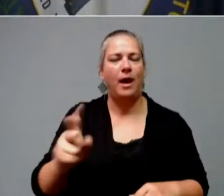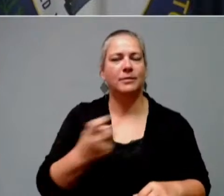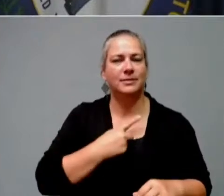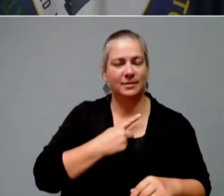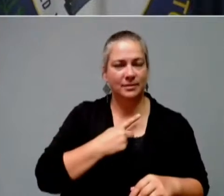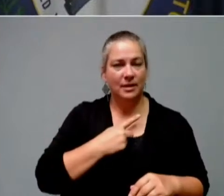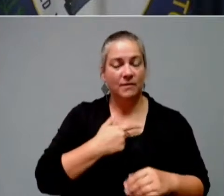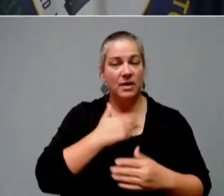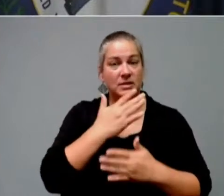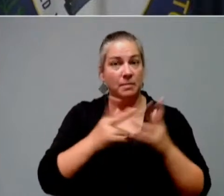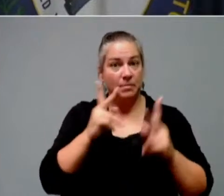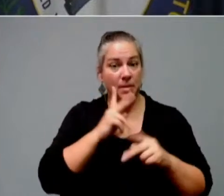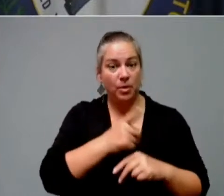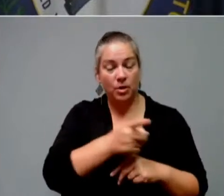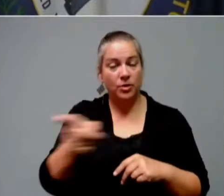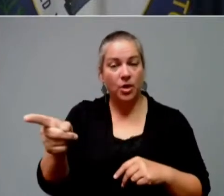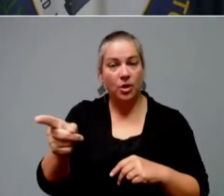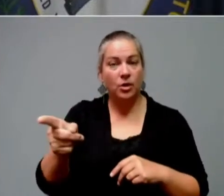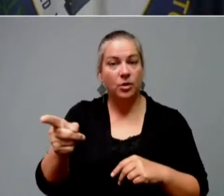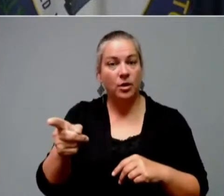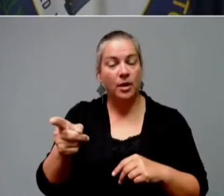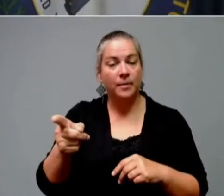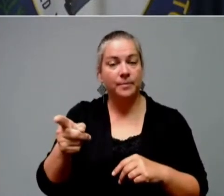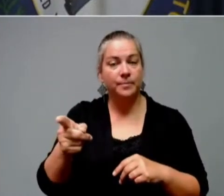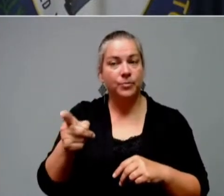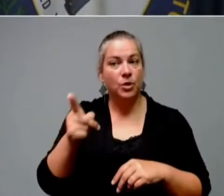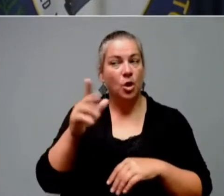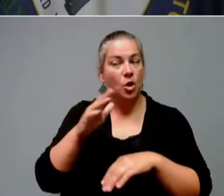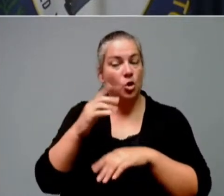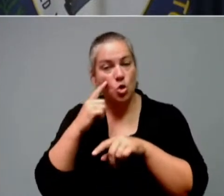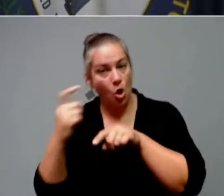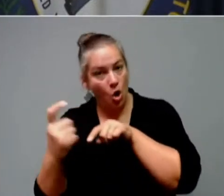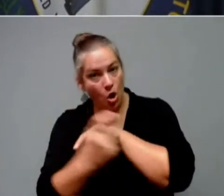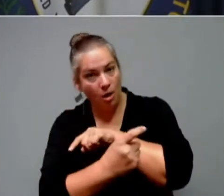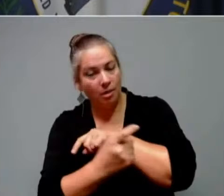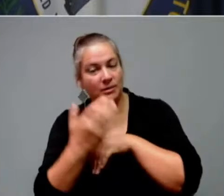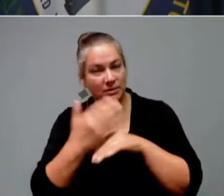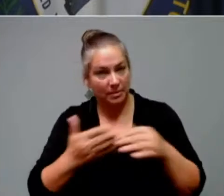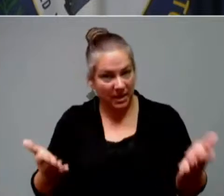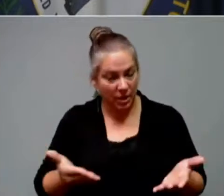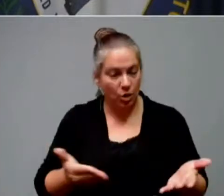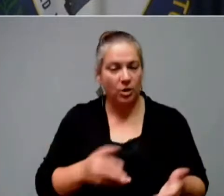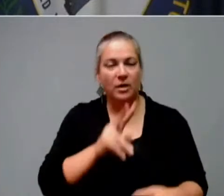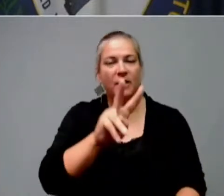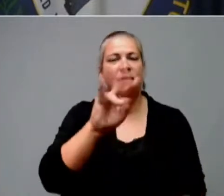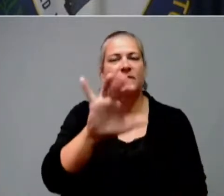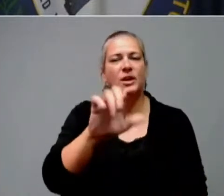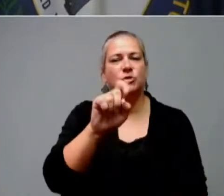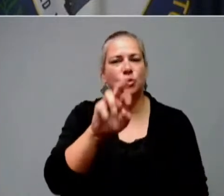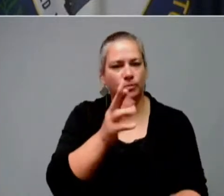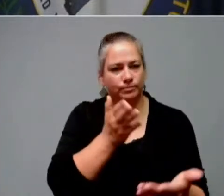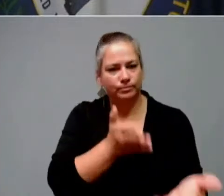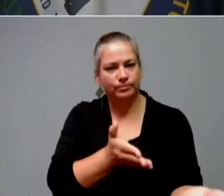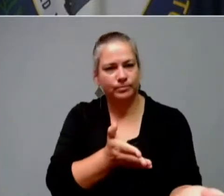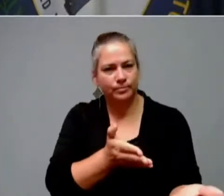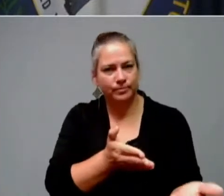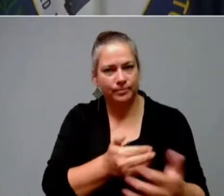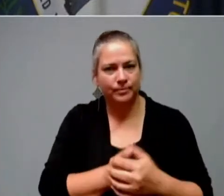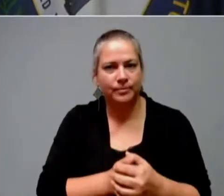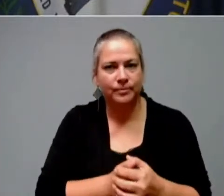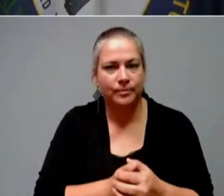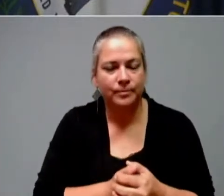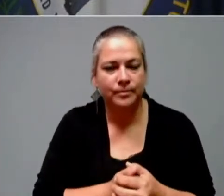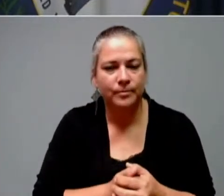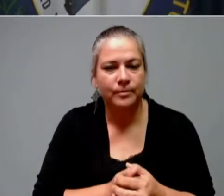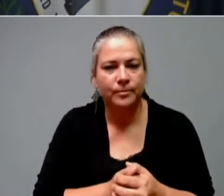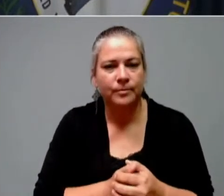are on the line. We'll try to get through everybody. We'll start with Victor. Start of the pandemic, there were